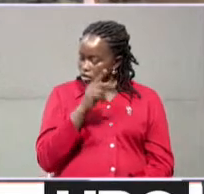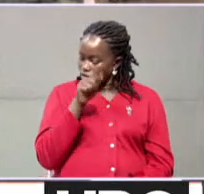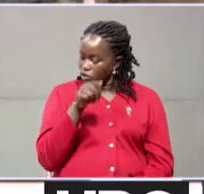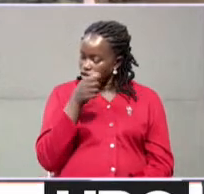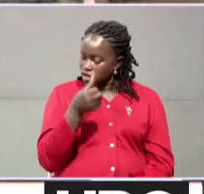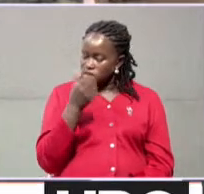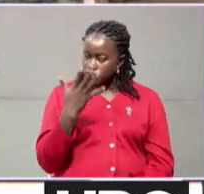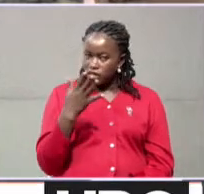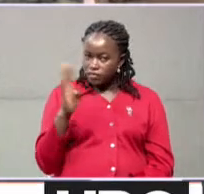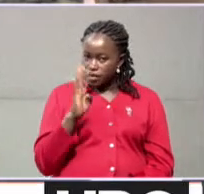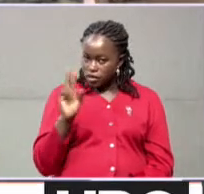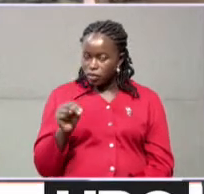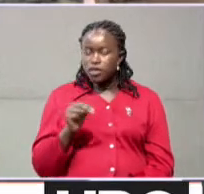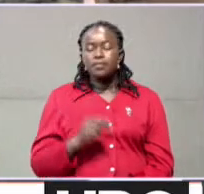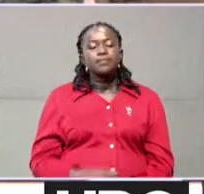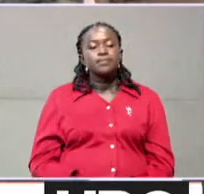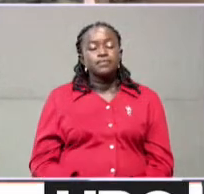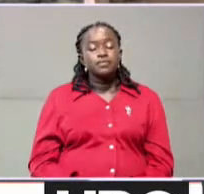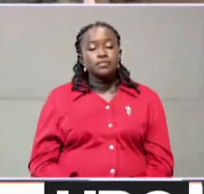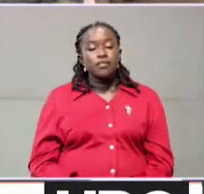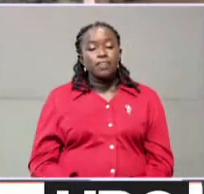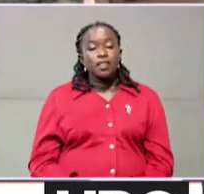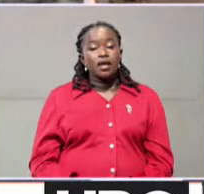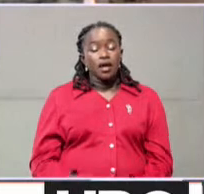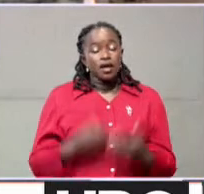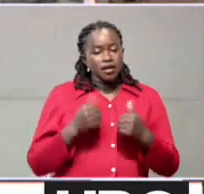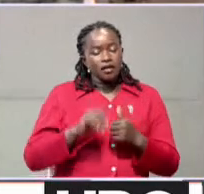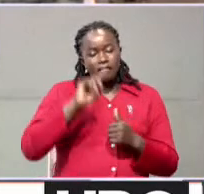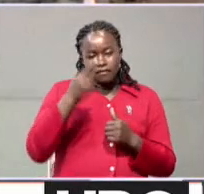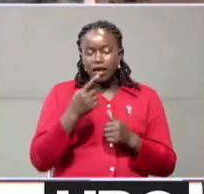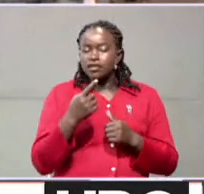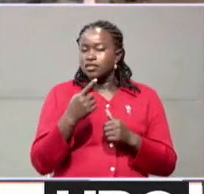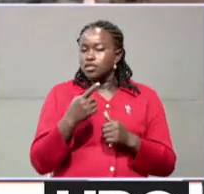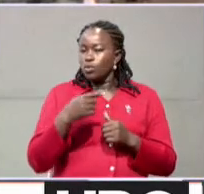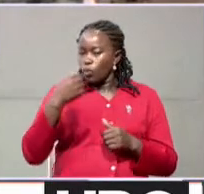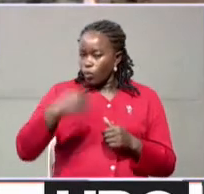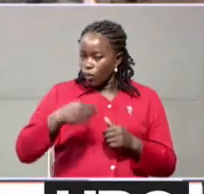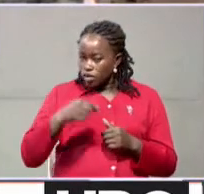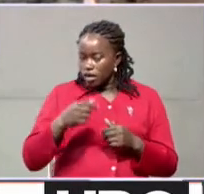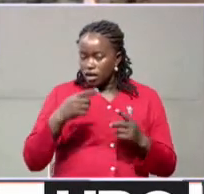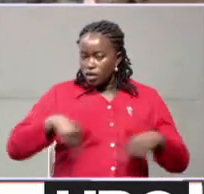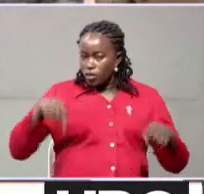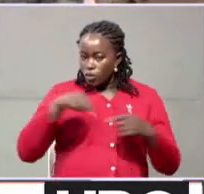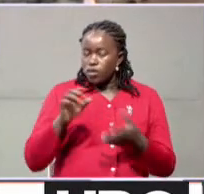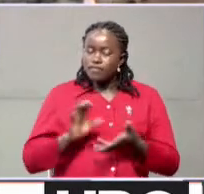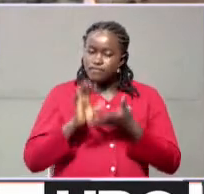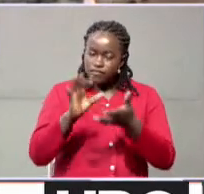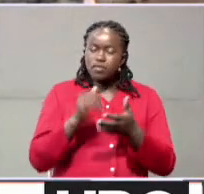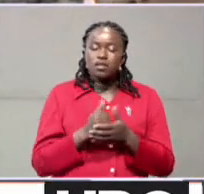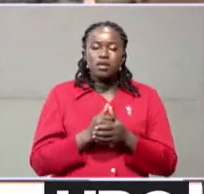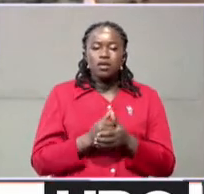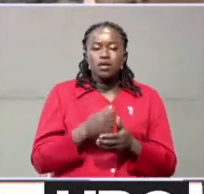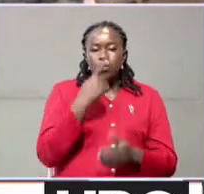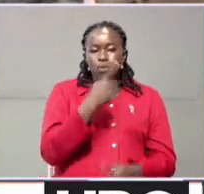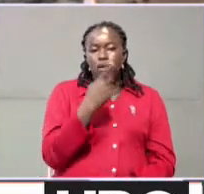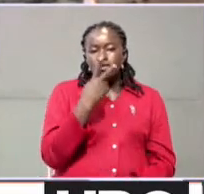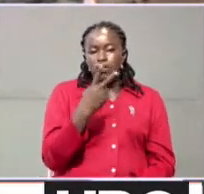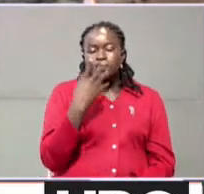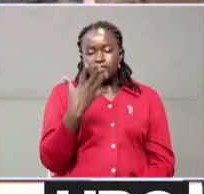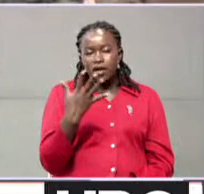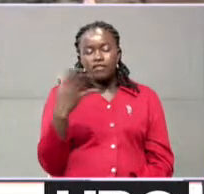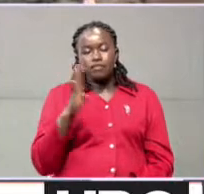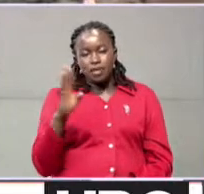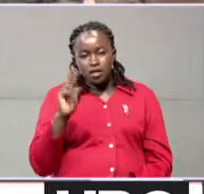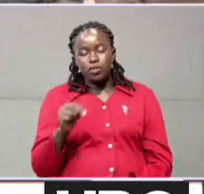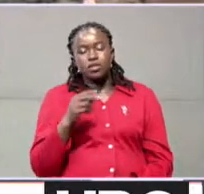billion now in the first quarter we have released 125 billion